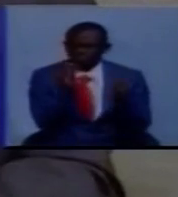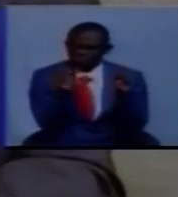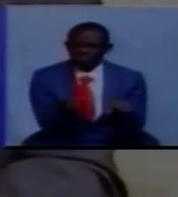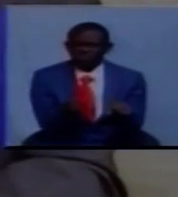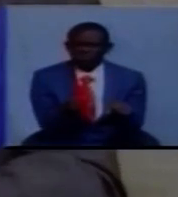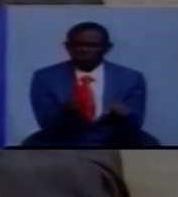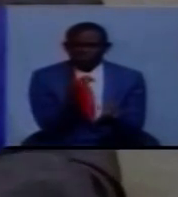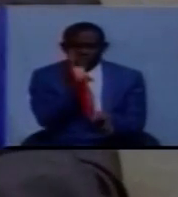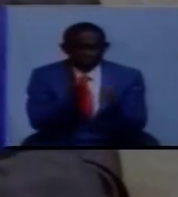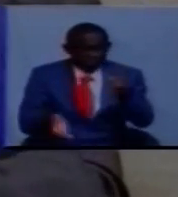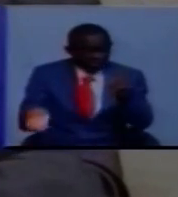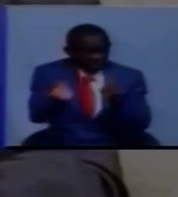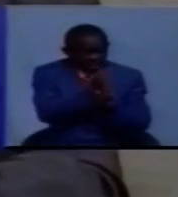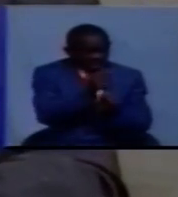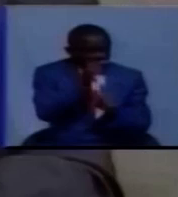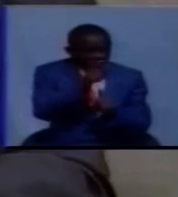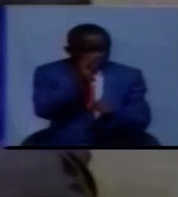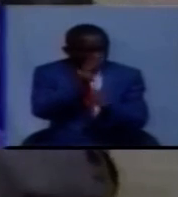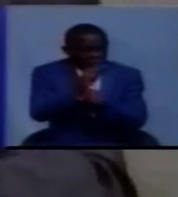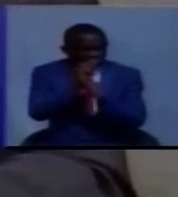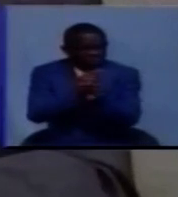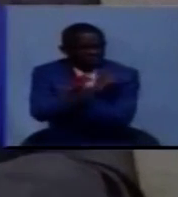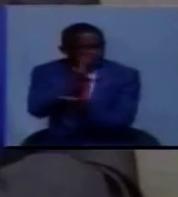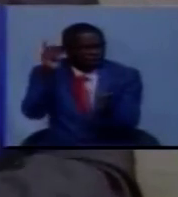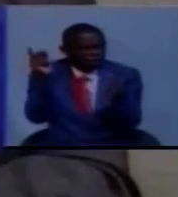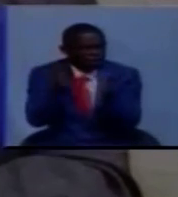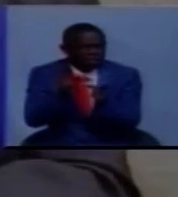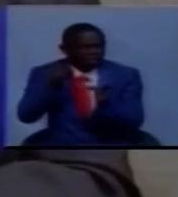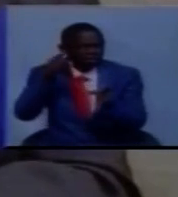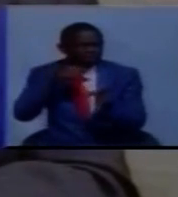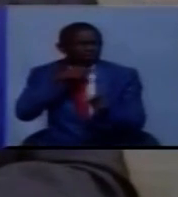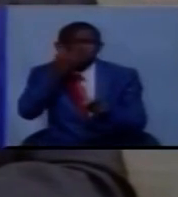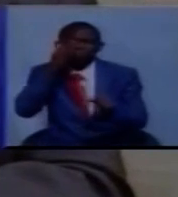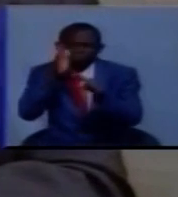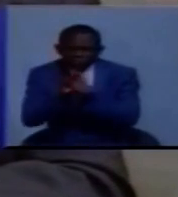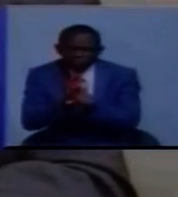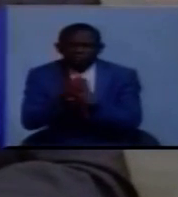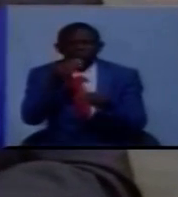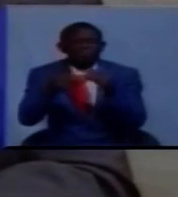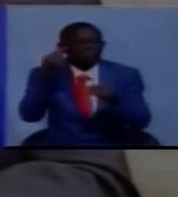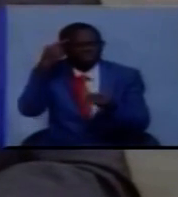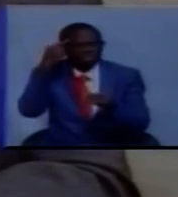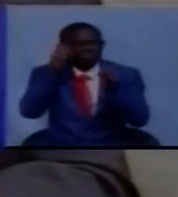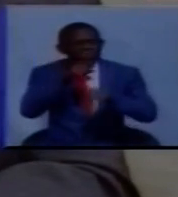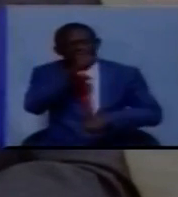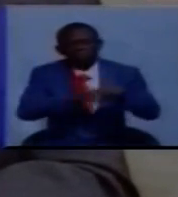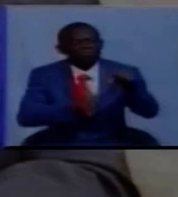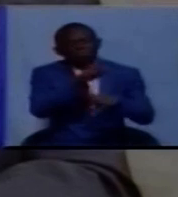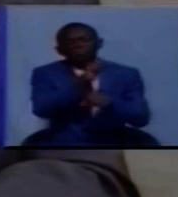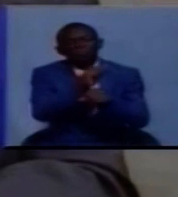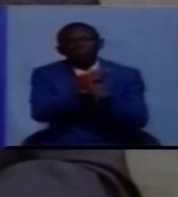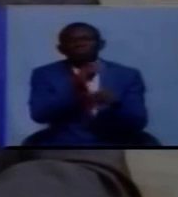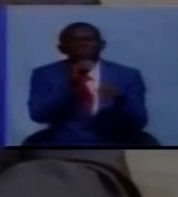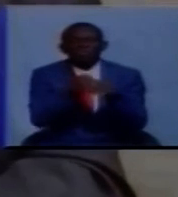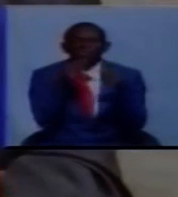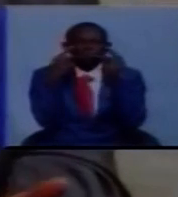conformity with the values for which you were employed, then you can be retired in public interest. No